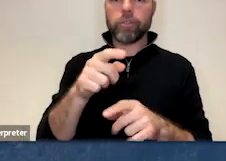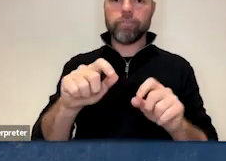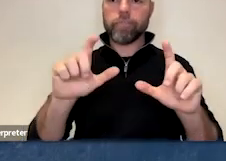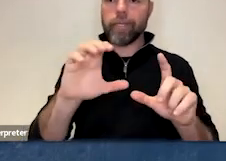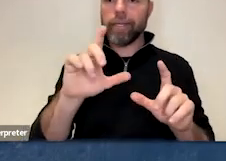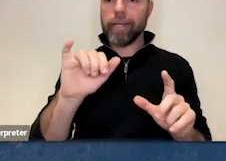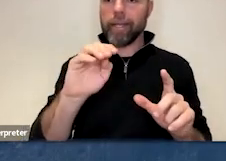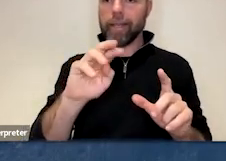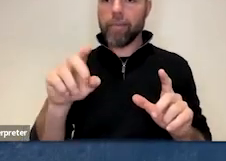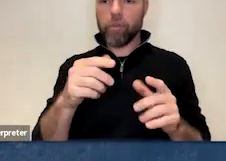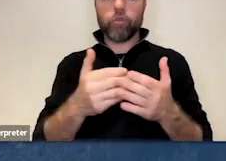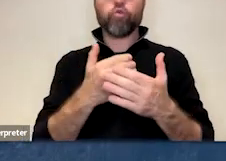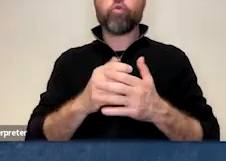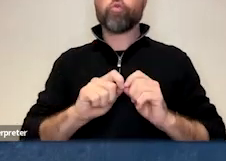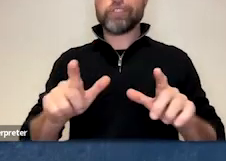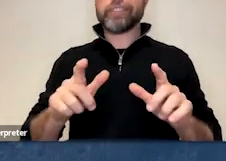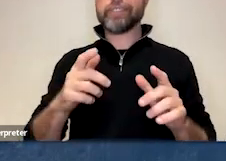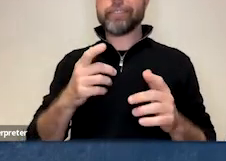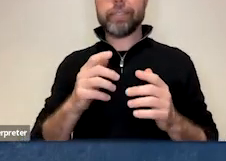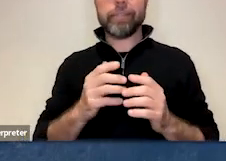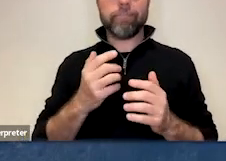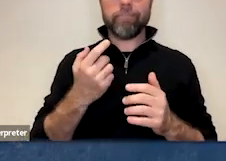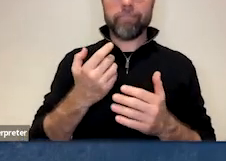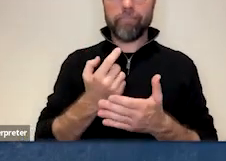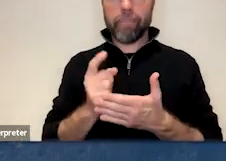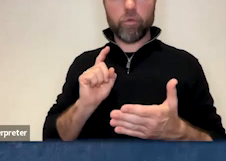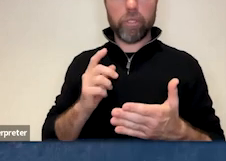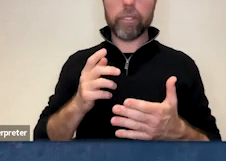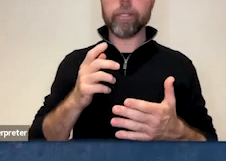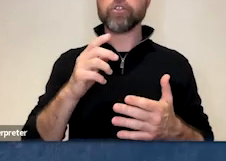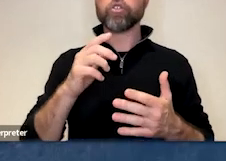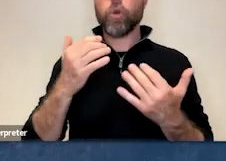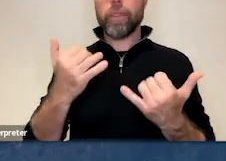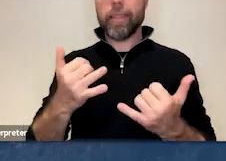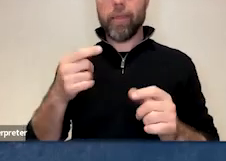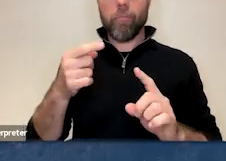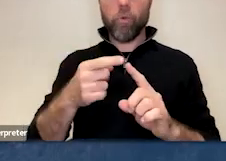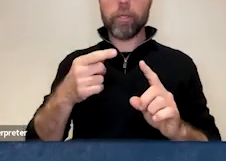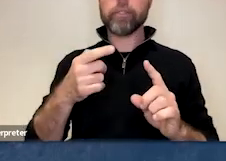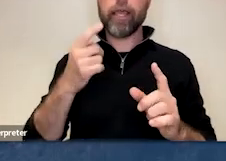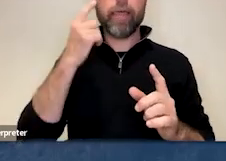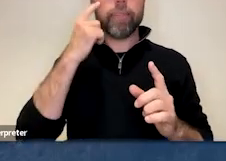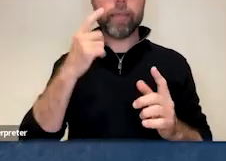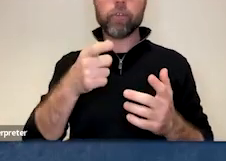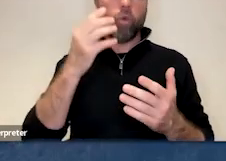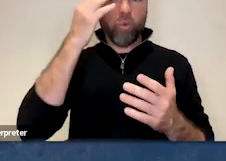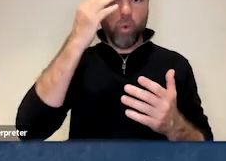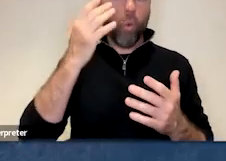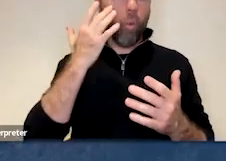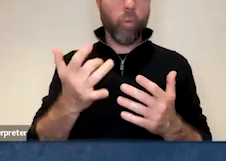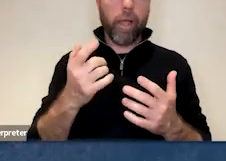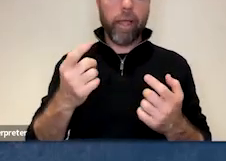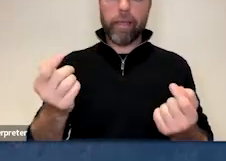newest release that just came out this past week. So at this point, I think you know why we're all here,